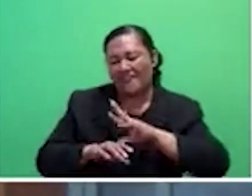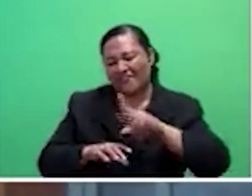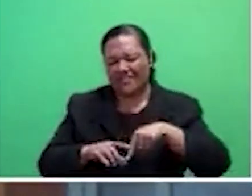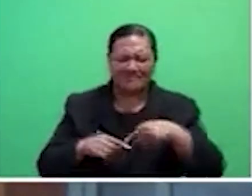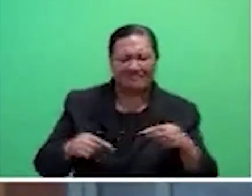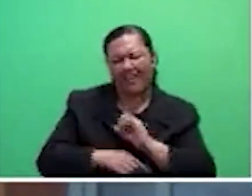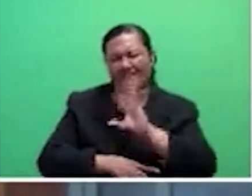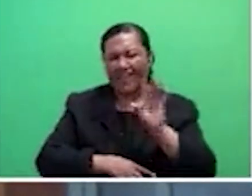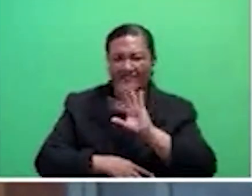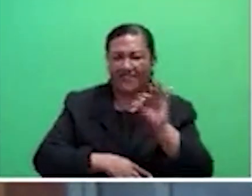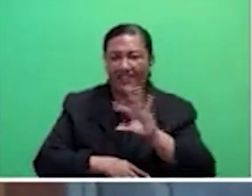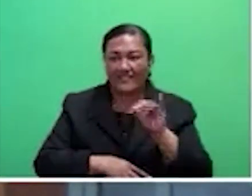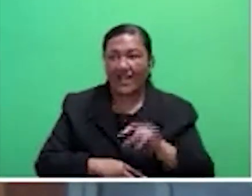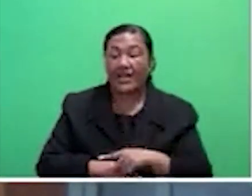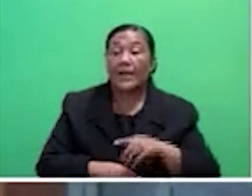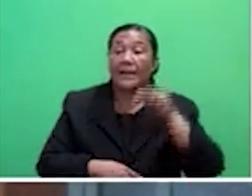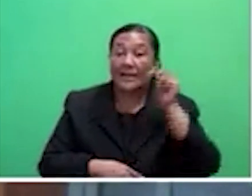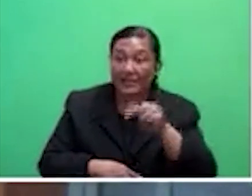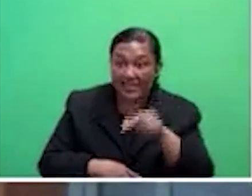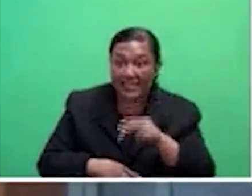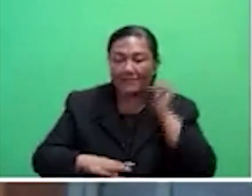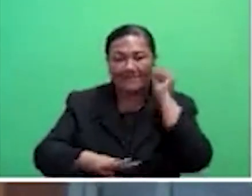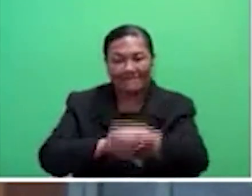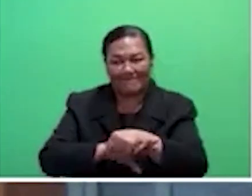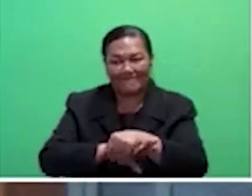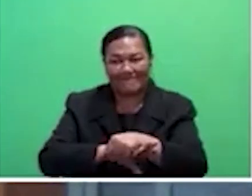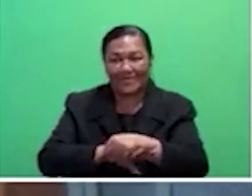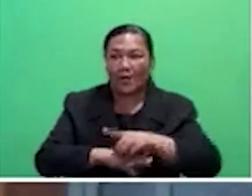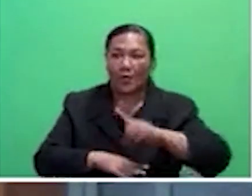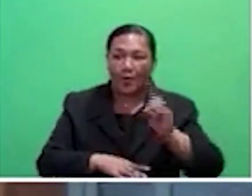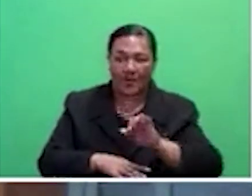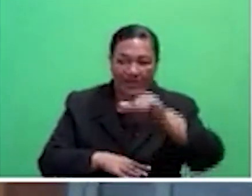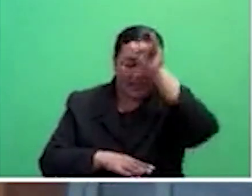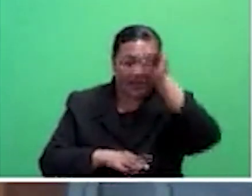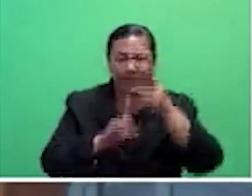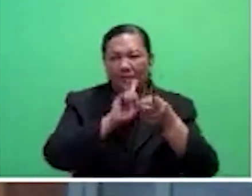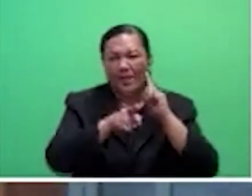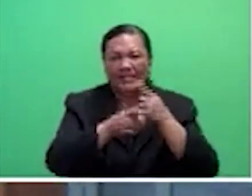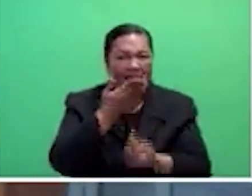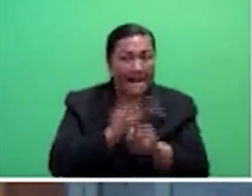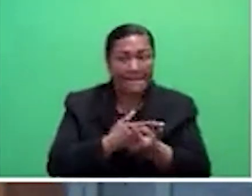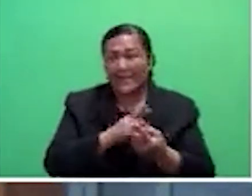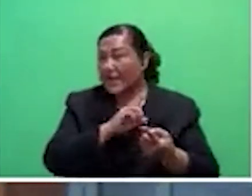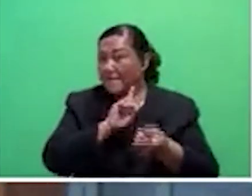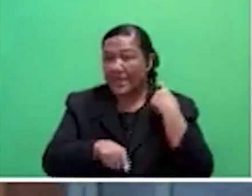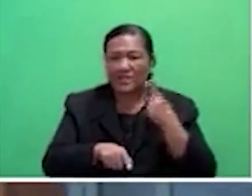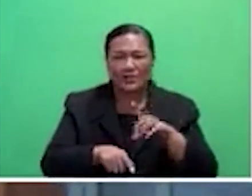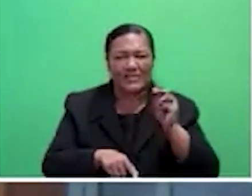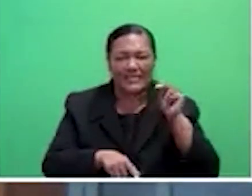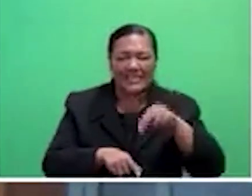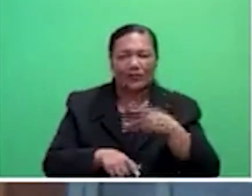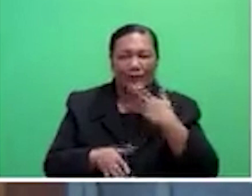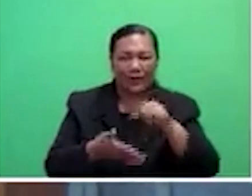until we have confronted the demons of the past. There are painful conversations to be had in our Vanua settings with